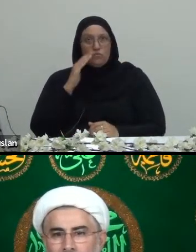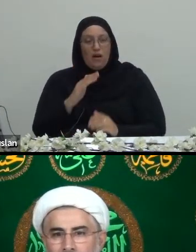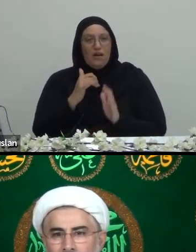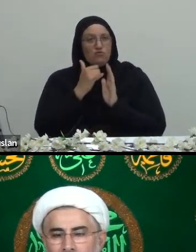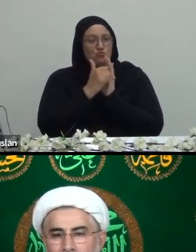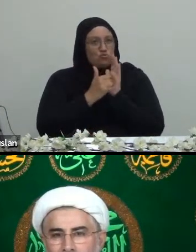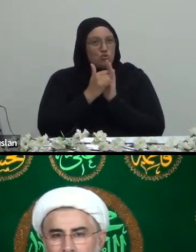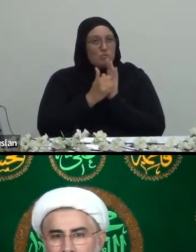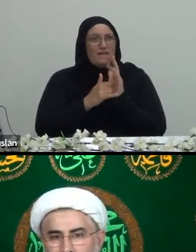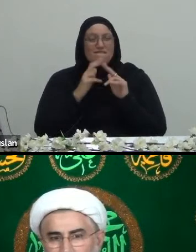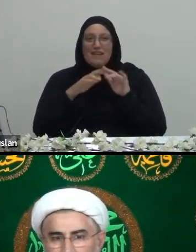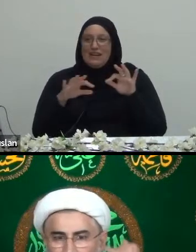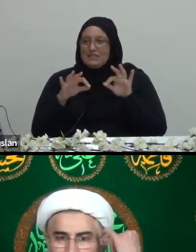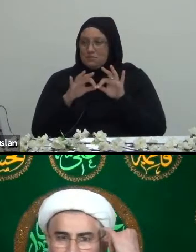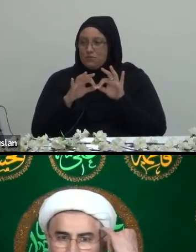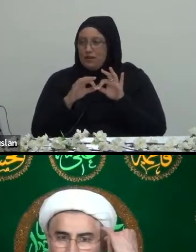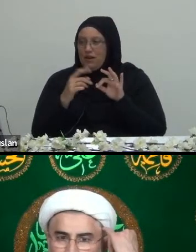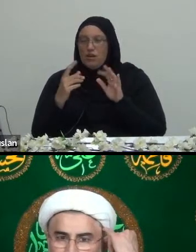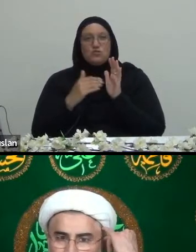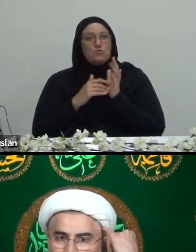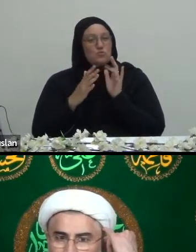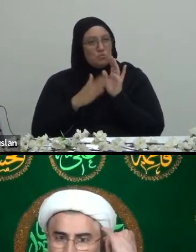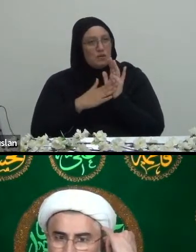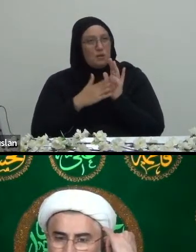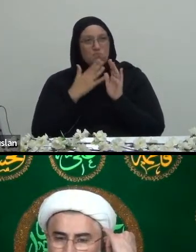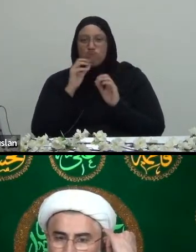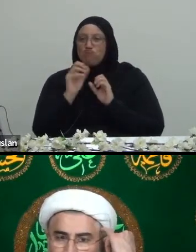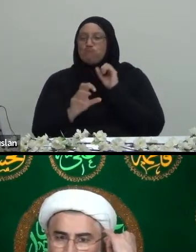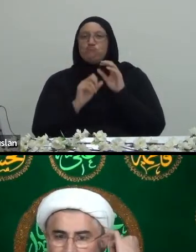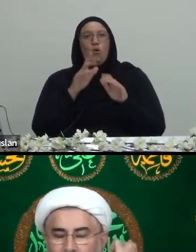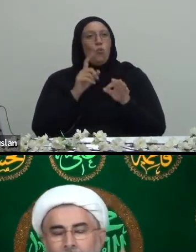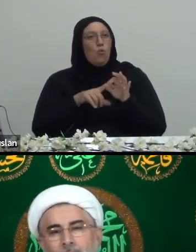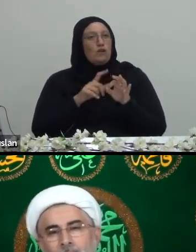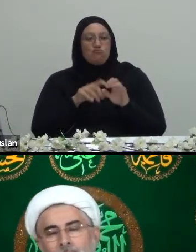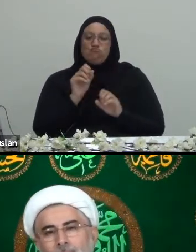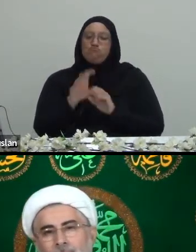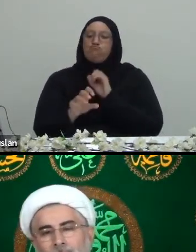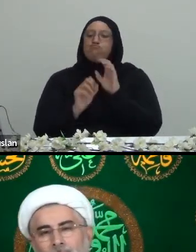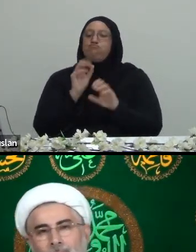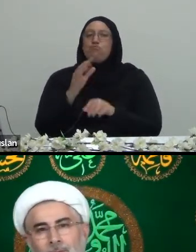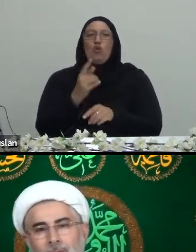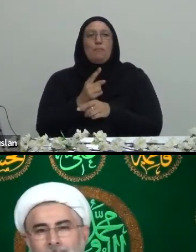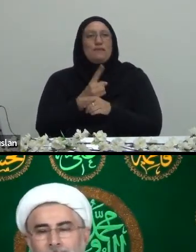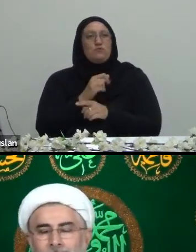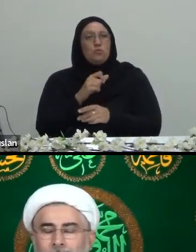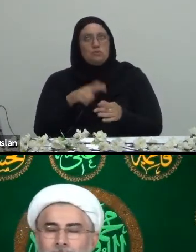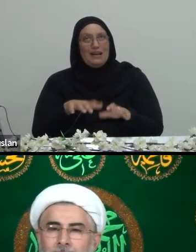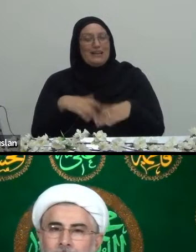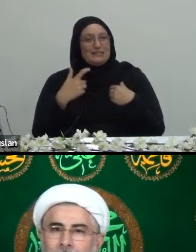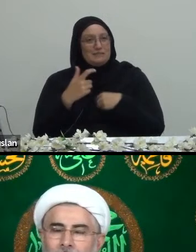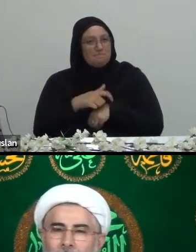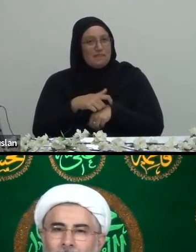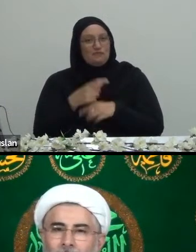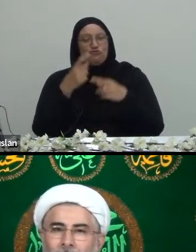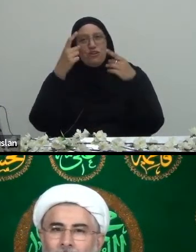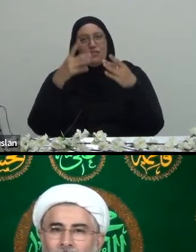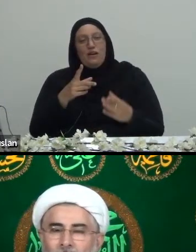and also who've joined us on Zoom, you're welcome to join in with any questions and send us any questions that inshallah we'll get a chance